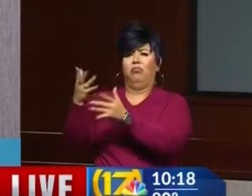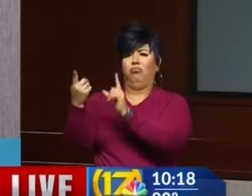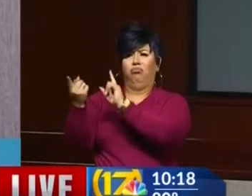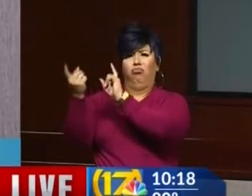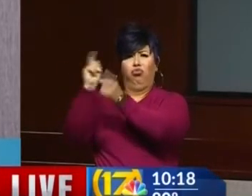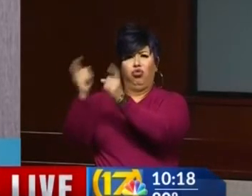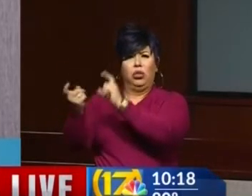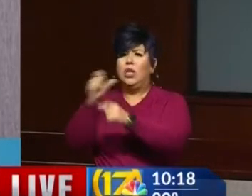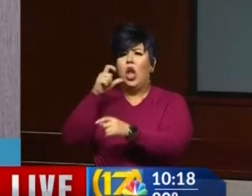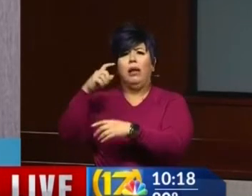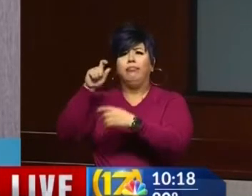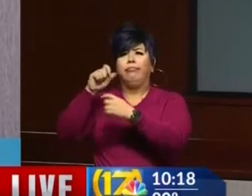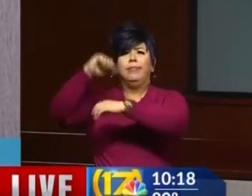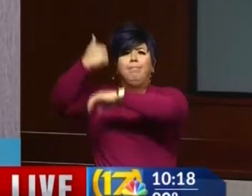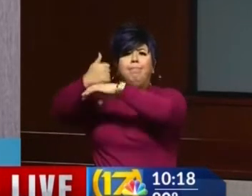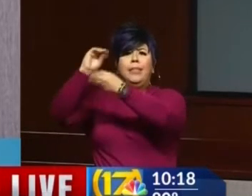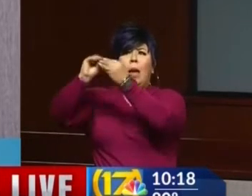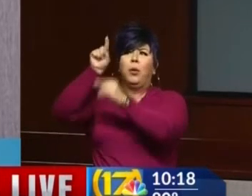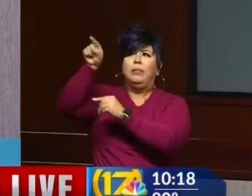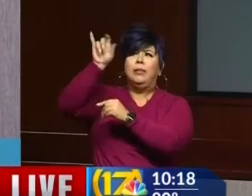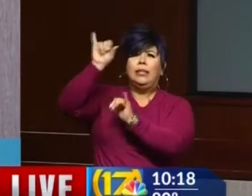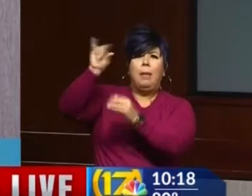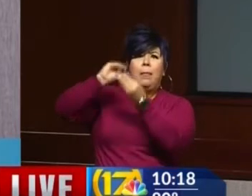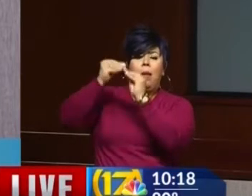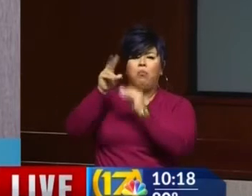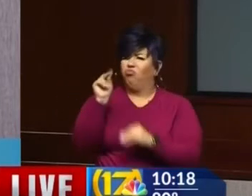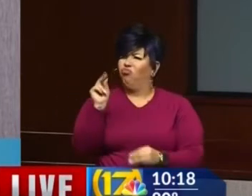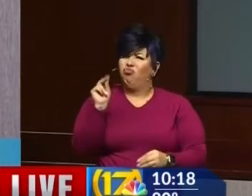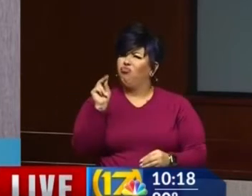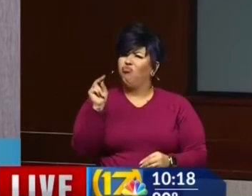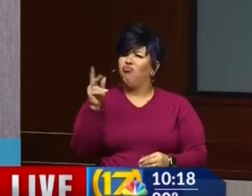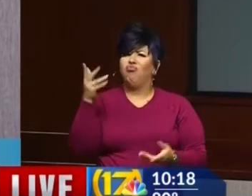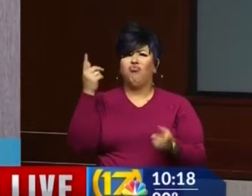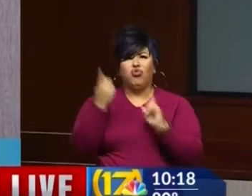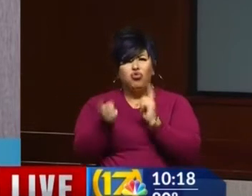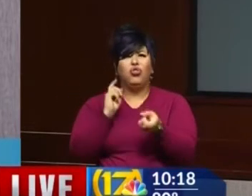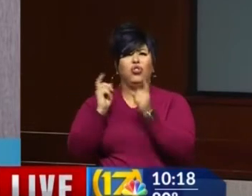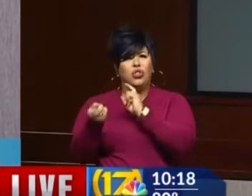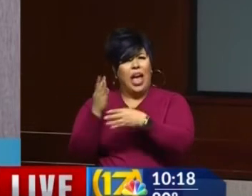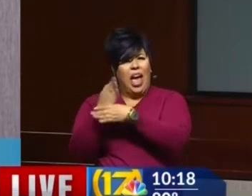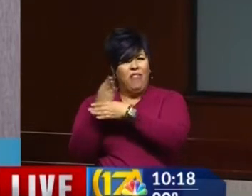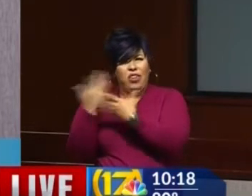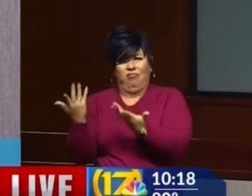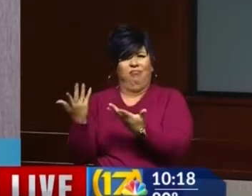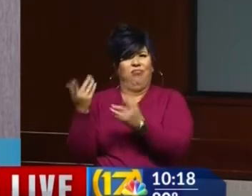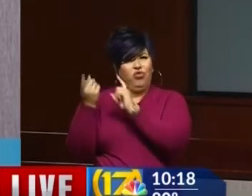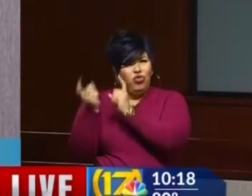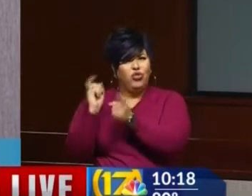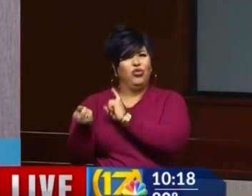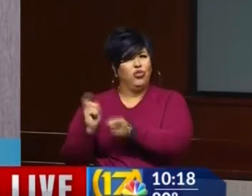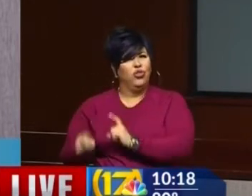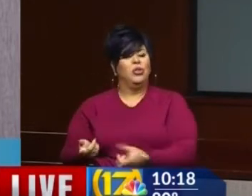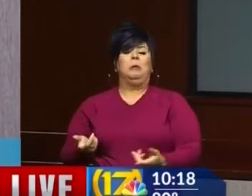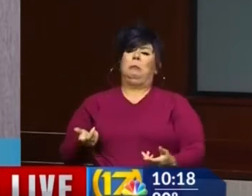not based on any clinically relevant data or information. This new